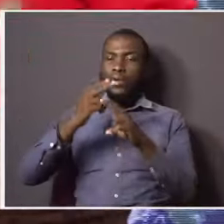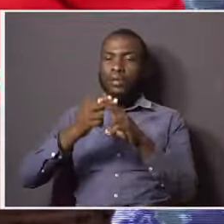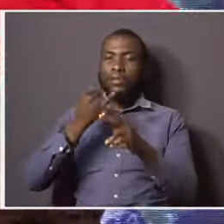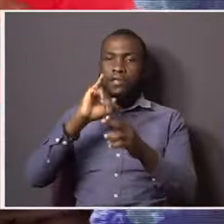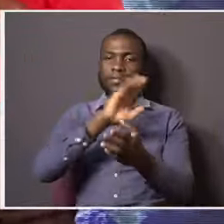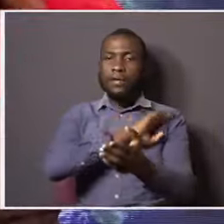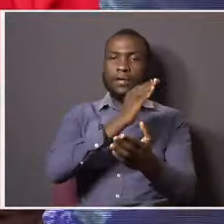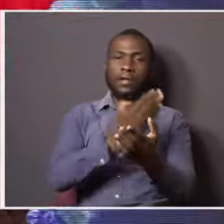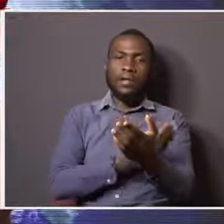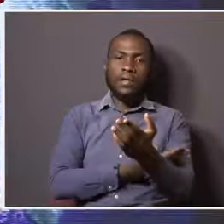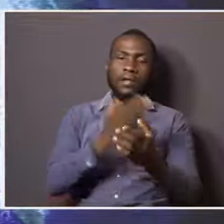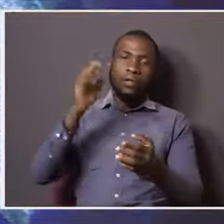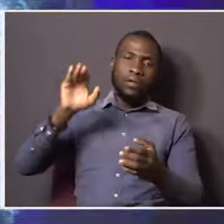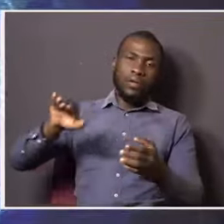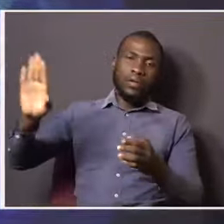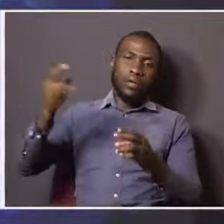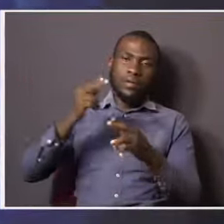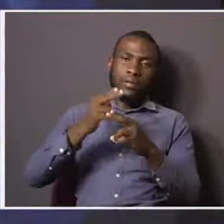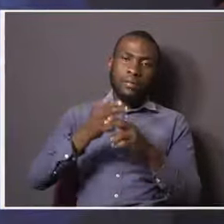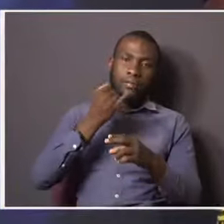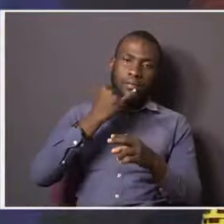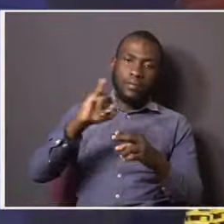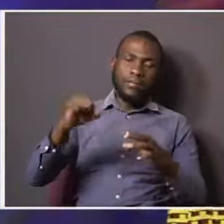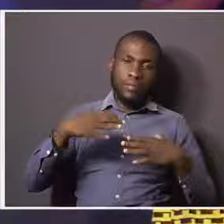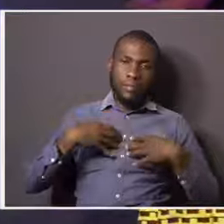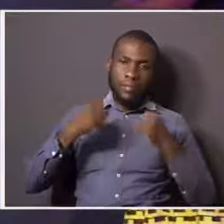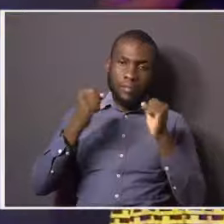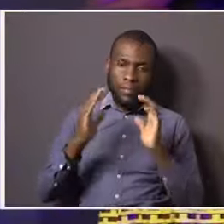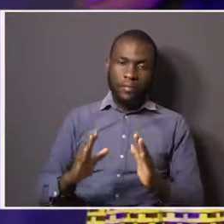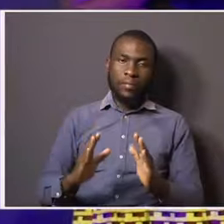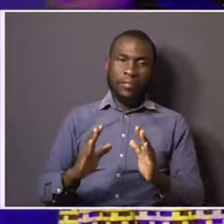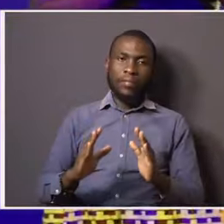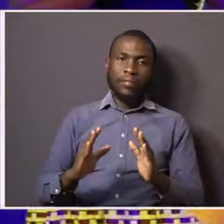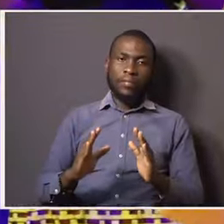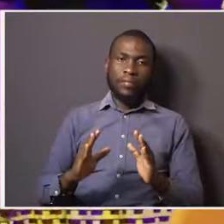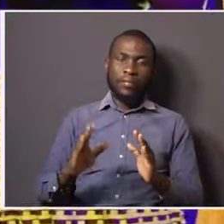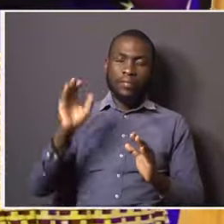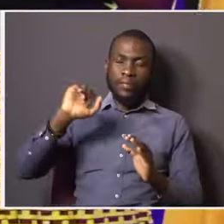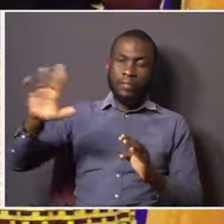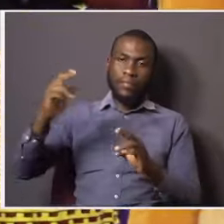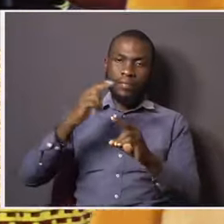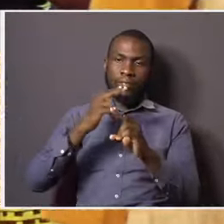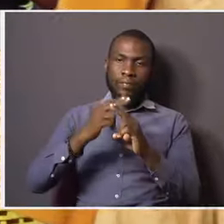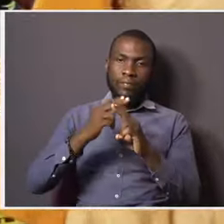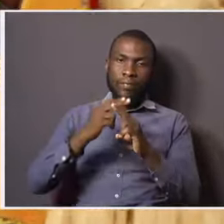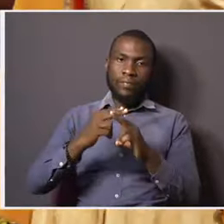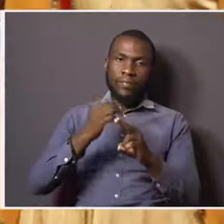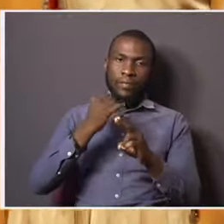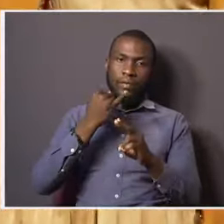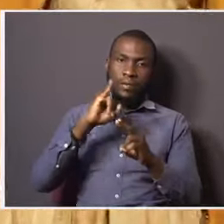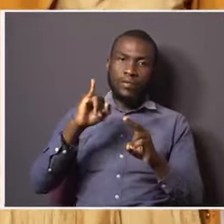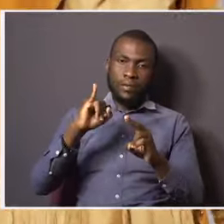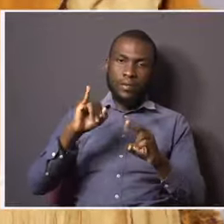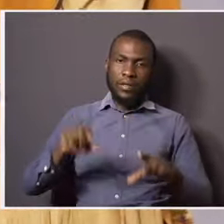power. Your name is healing. Your name is life in